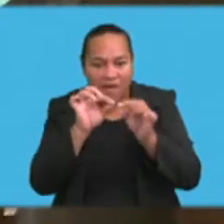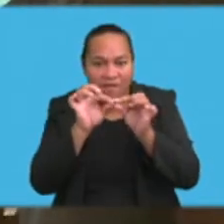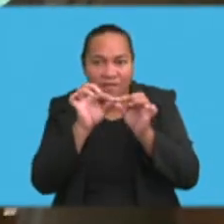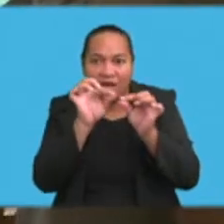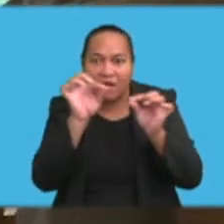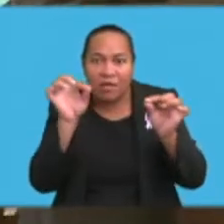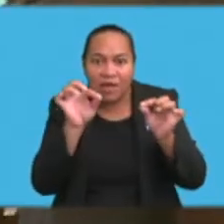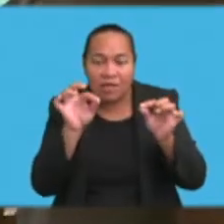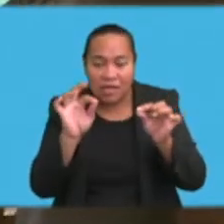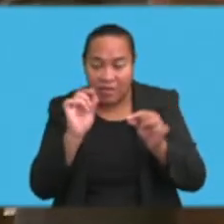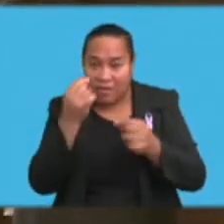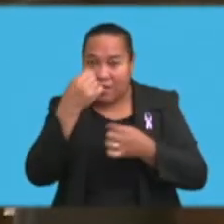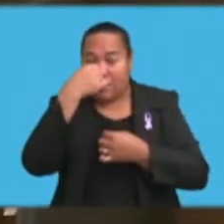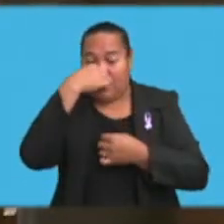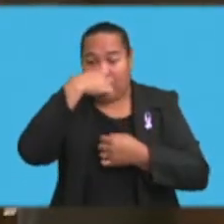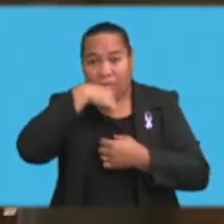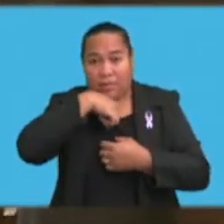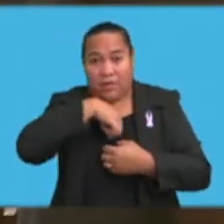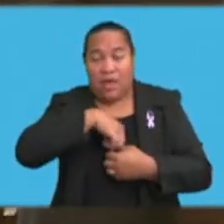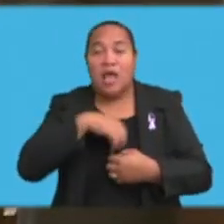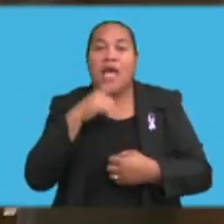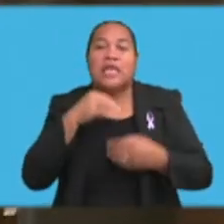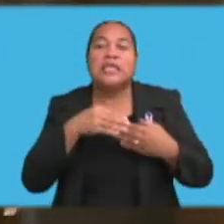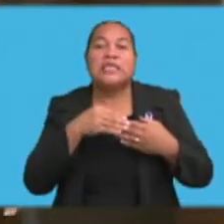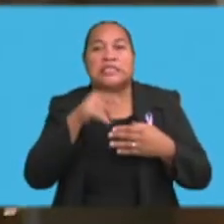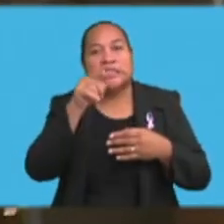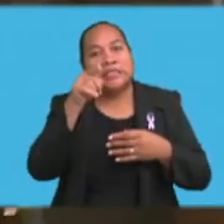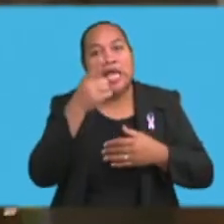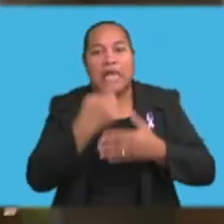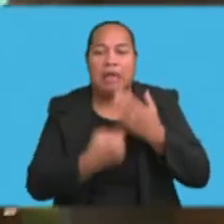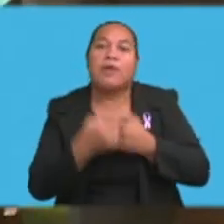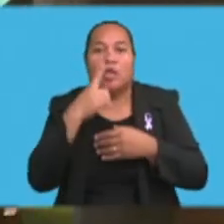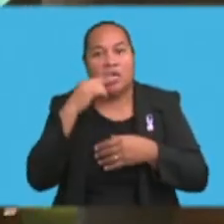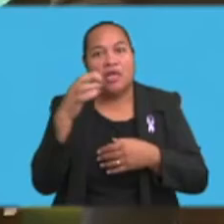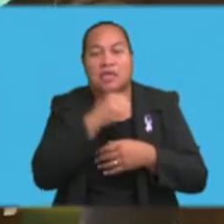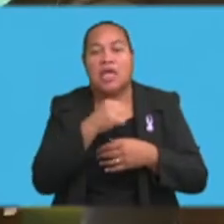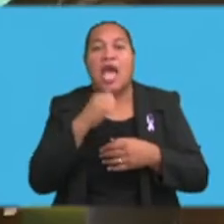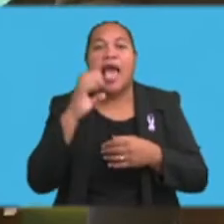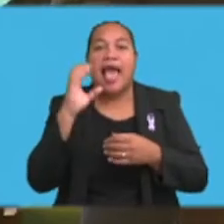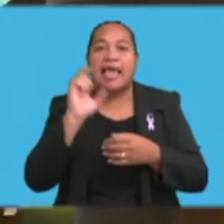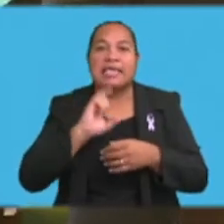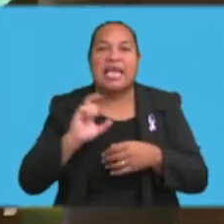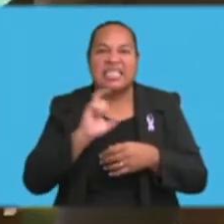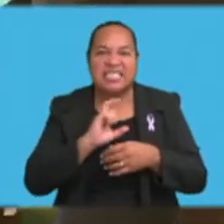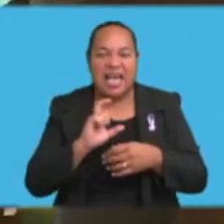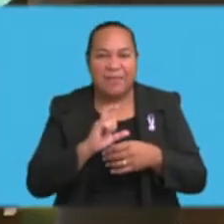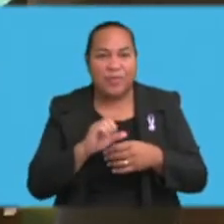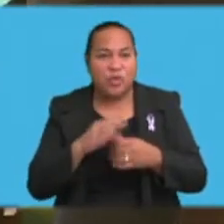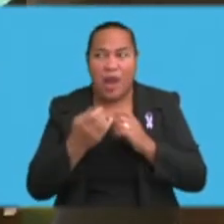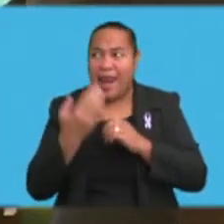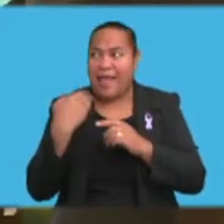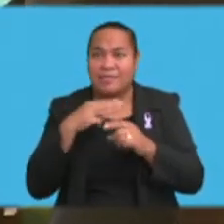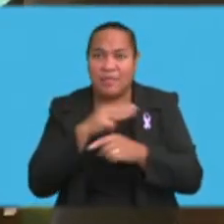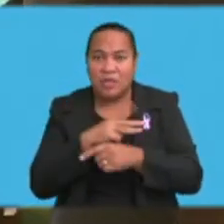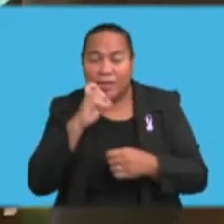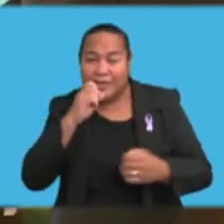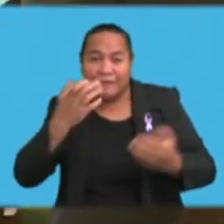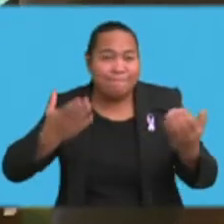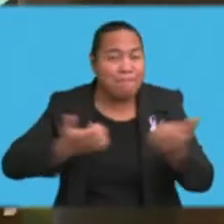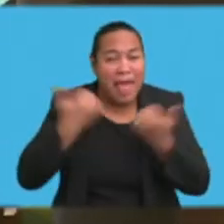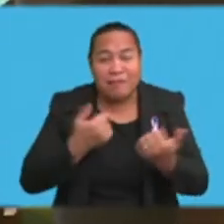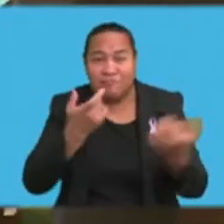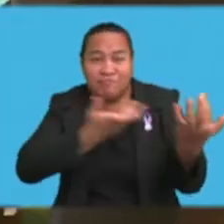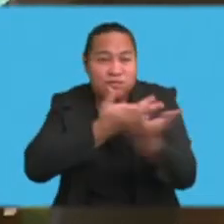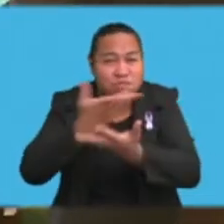asbestos that gets into your lungs, it can lead to cancer. So over these past 12 months, There's been a lot of collaboration with stakeholders